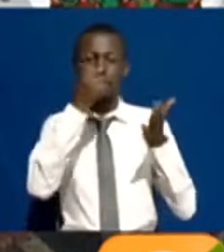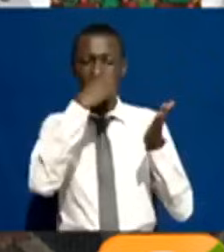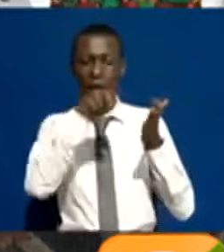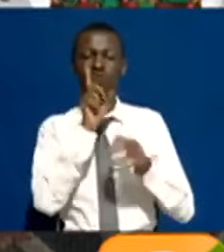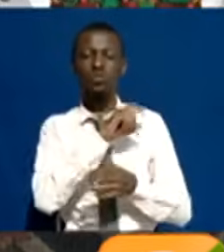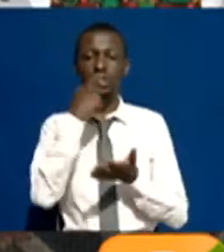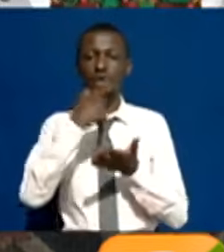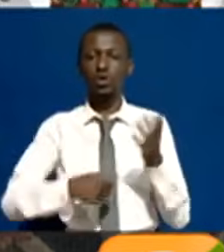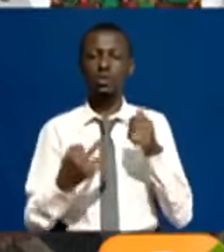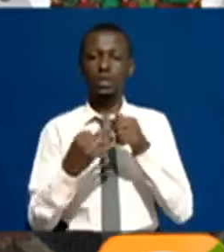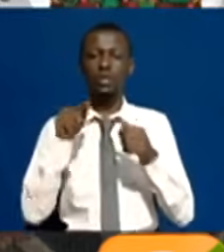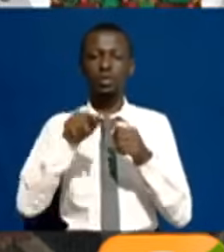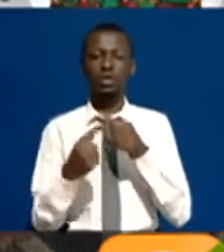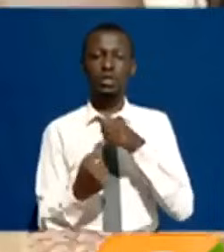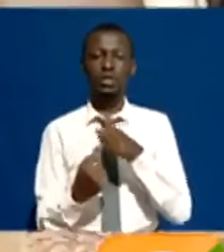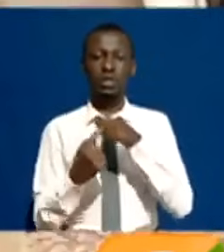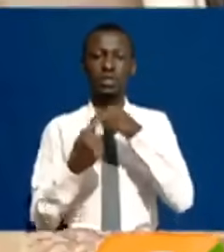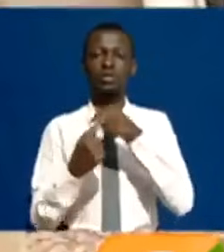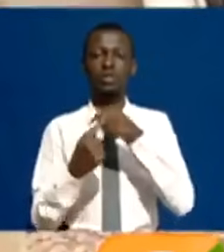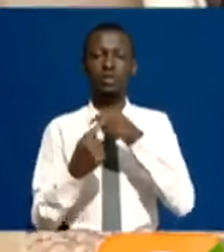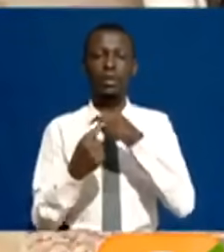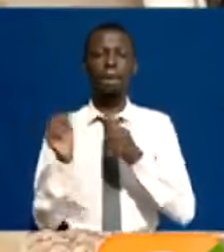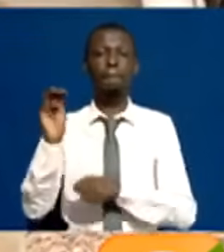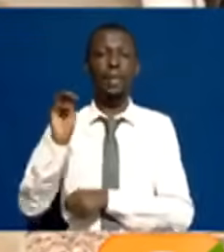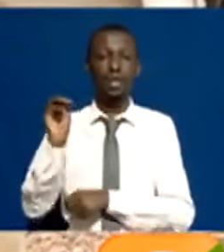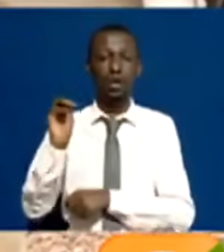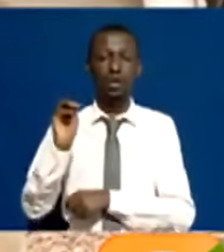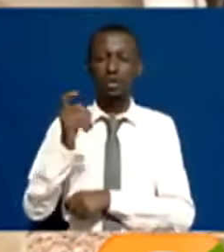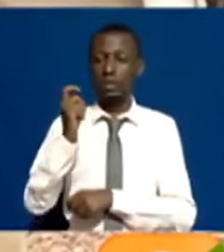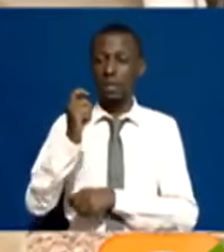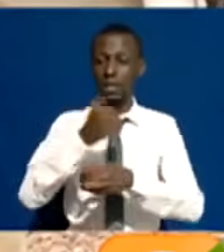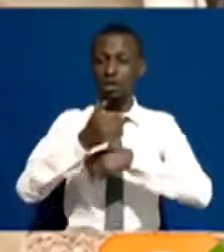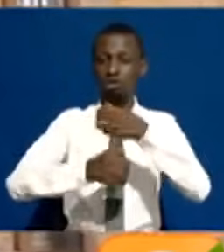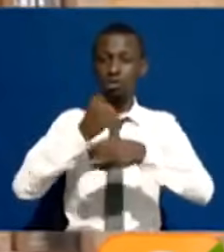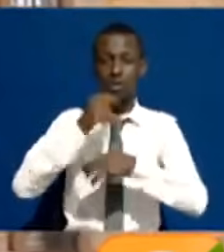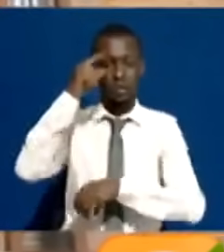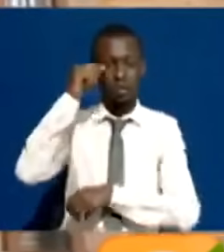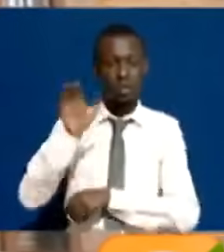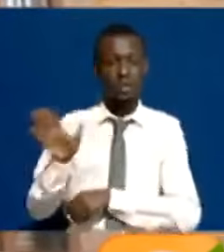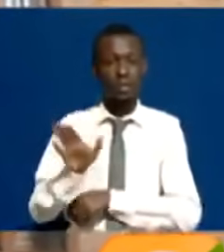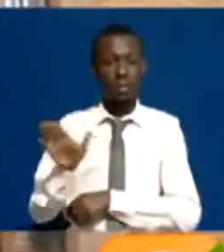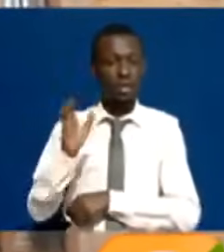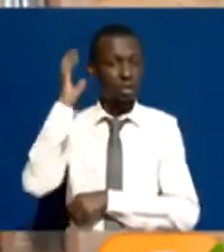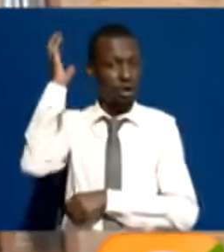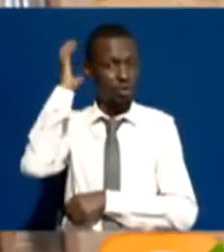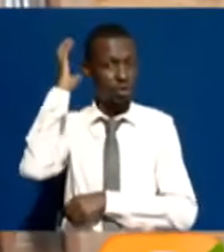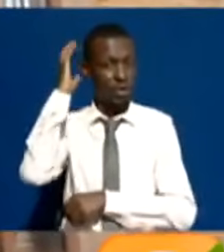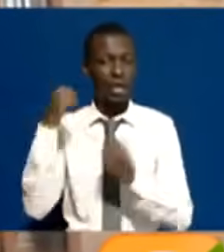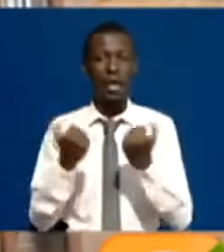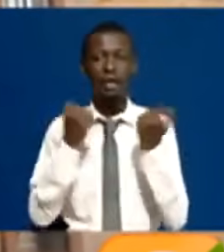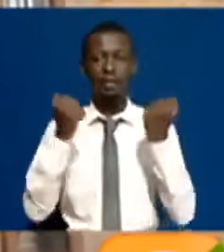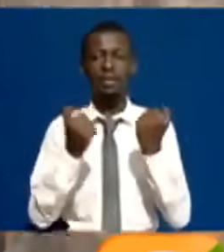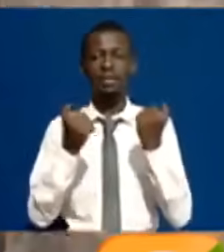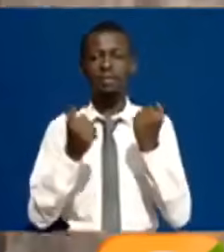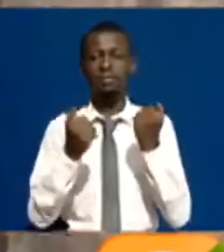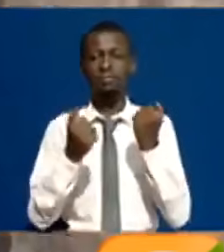cost of 8.6 billion shillings. The tender for construction of the Coast branch of the Kenya Utalii College, later renamed Ronald